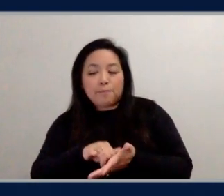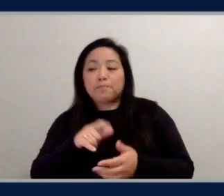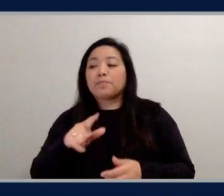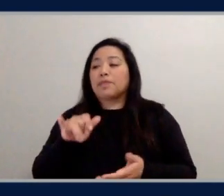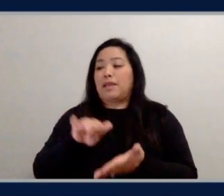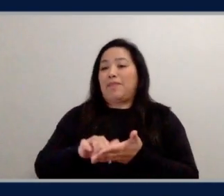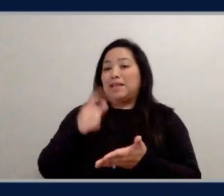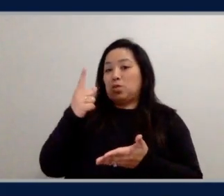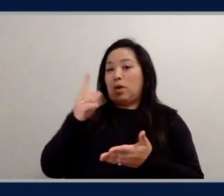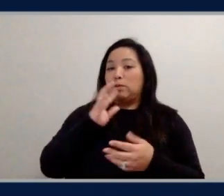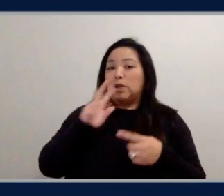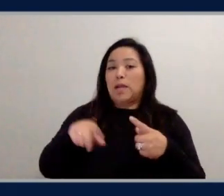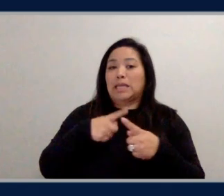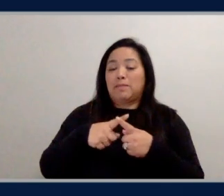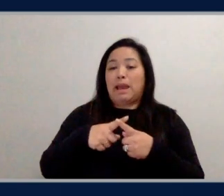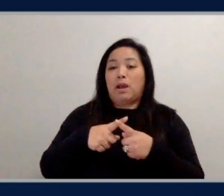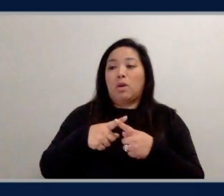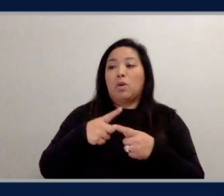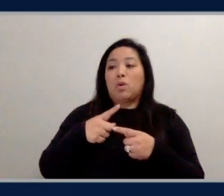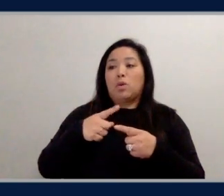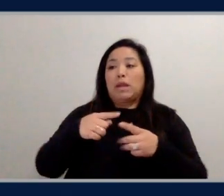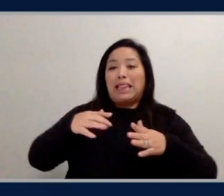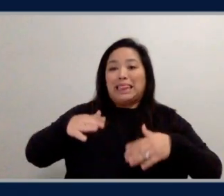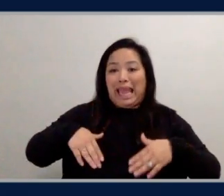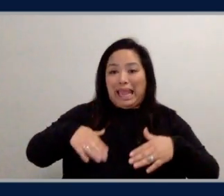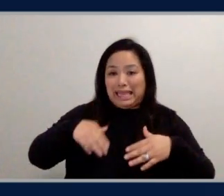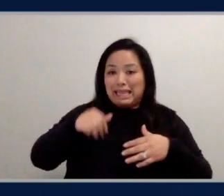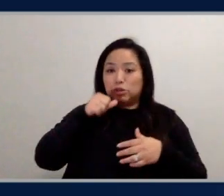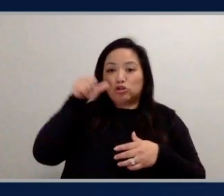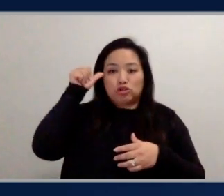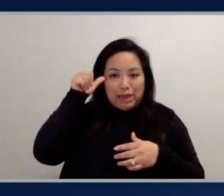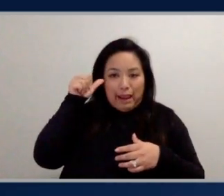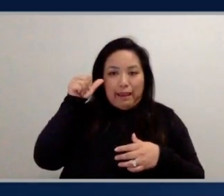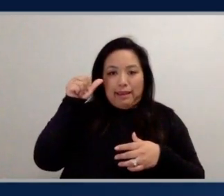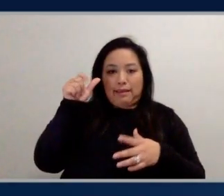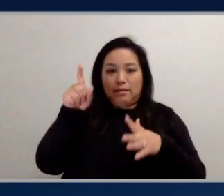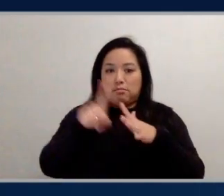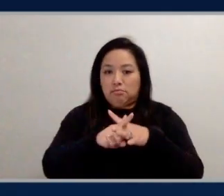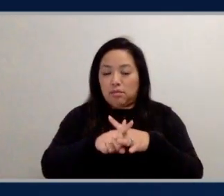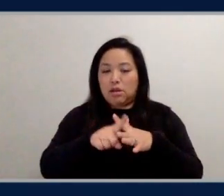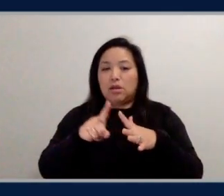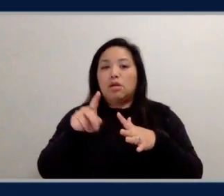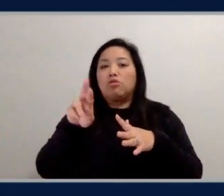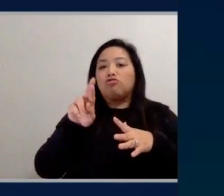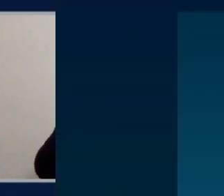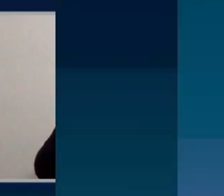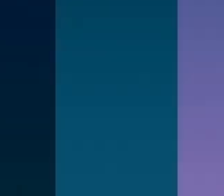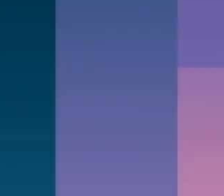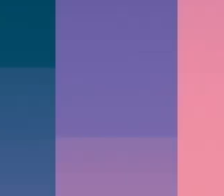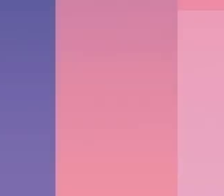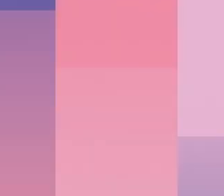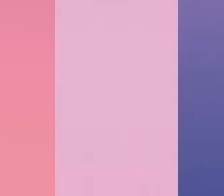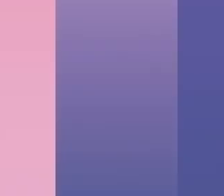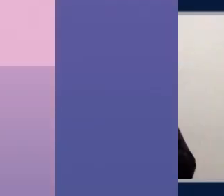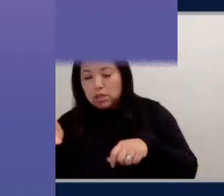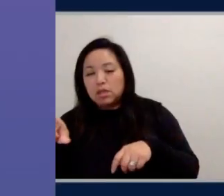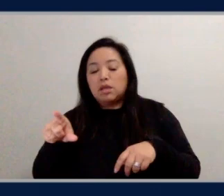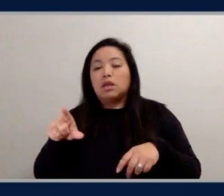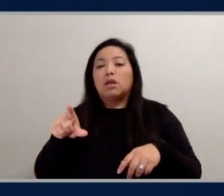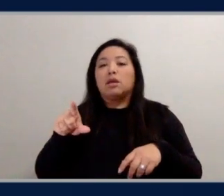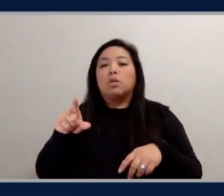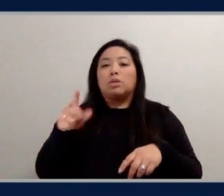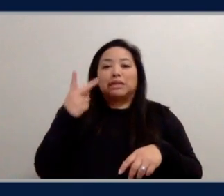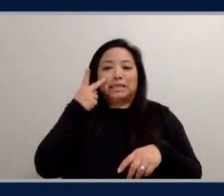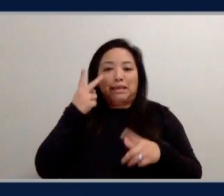came in late in chat yesterday during our segment. So we put it out there on repost and wanted to make sure that we, what answer we